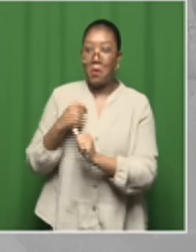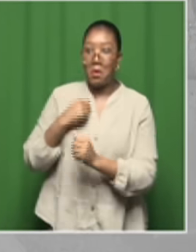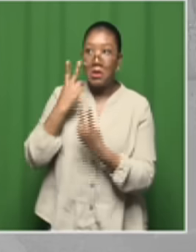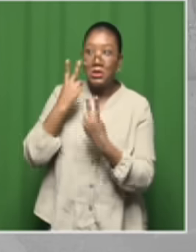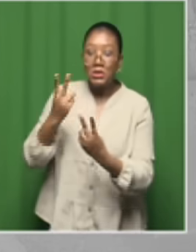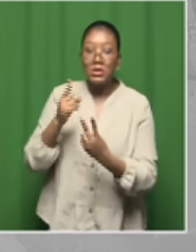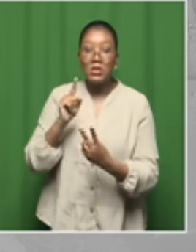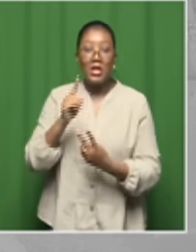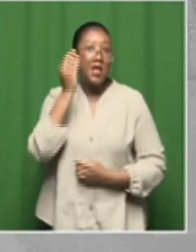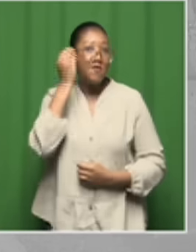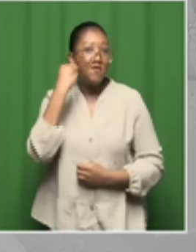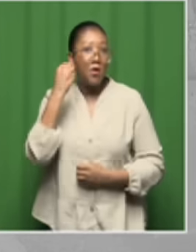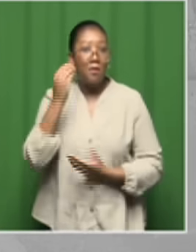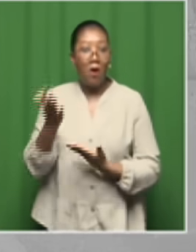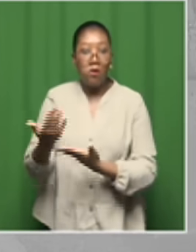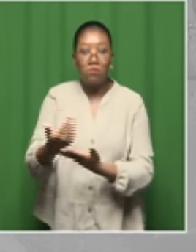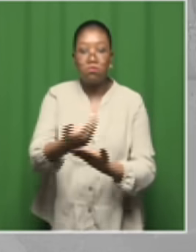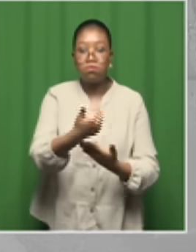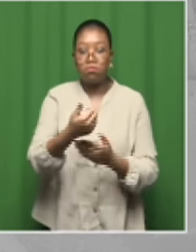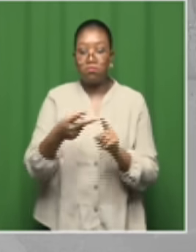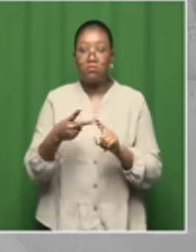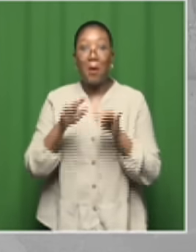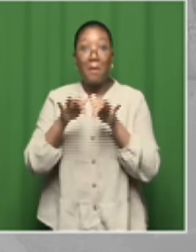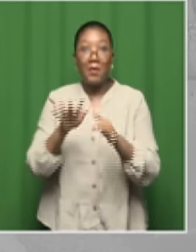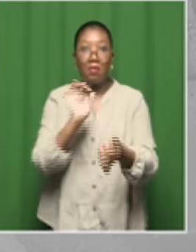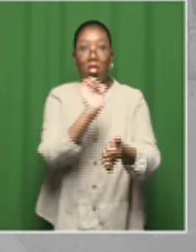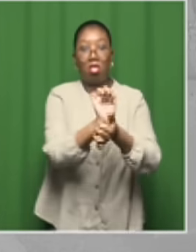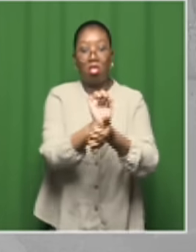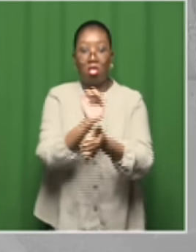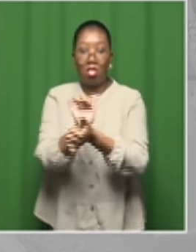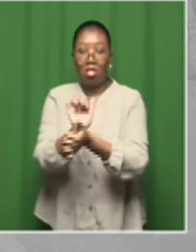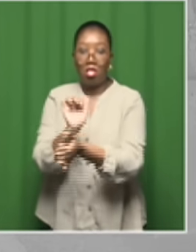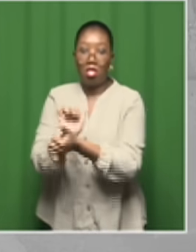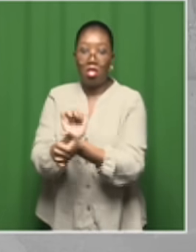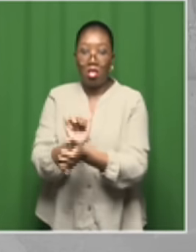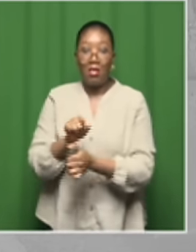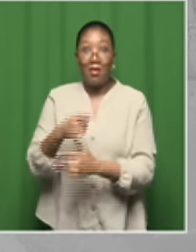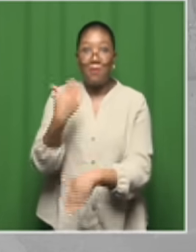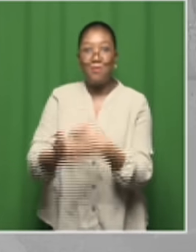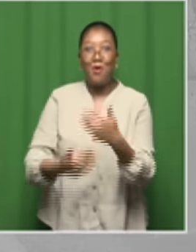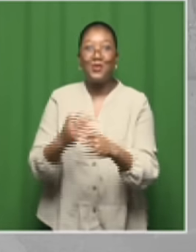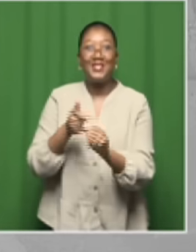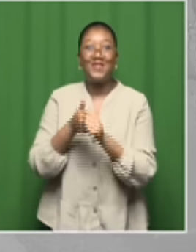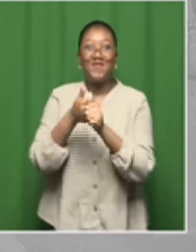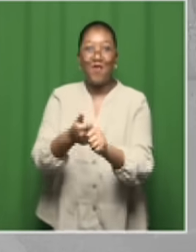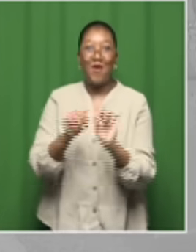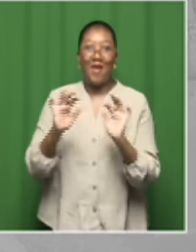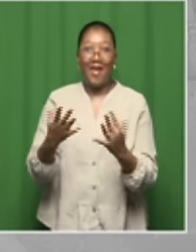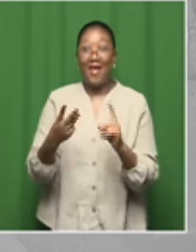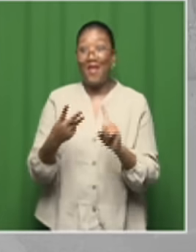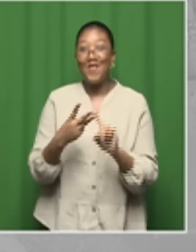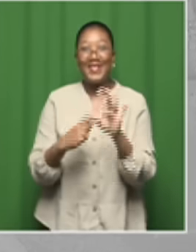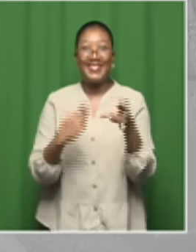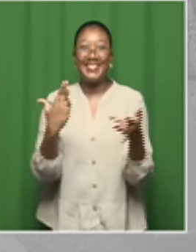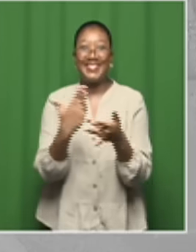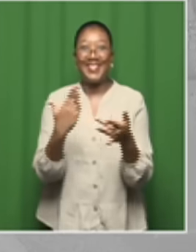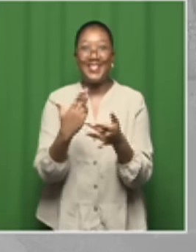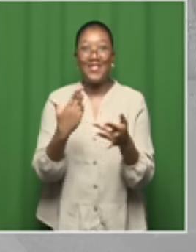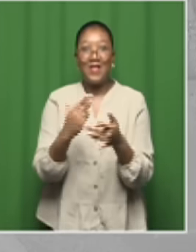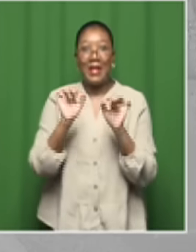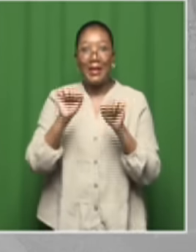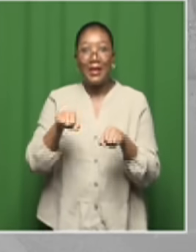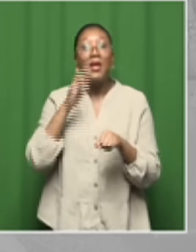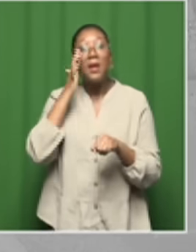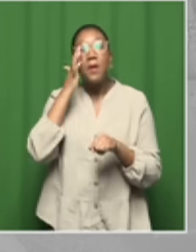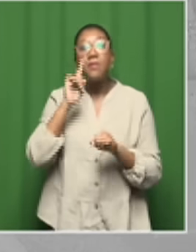and prosecution, and you'll see how they do that, and that's all through this very high-tech equipment that they've got inside the vehicles, and